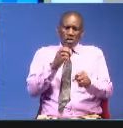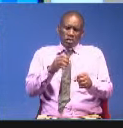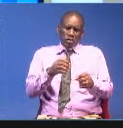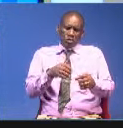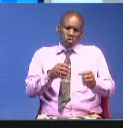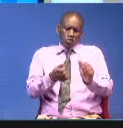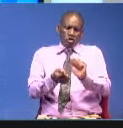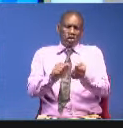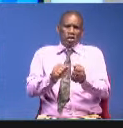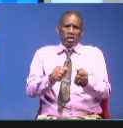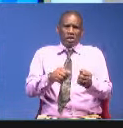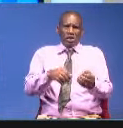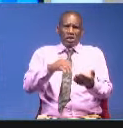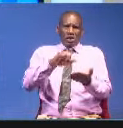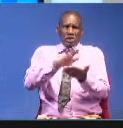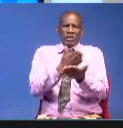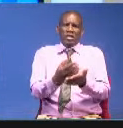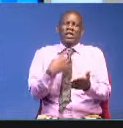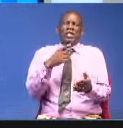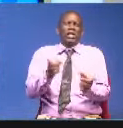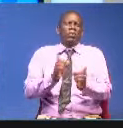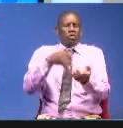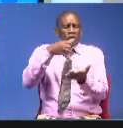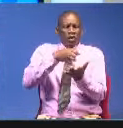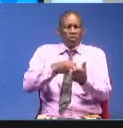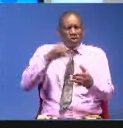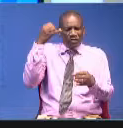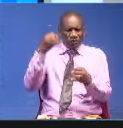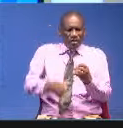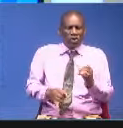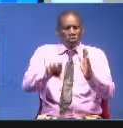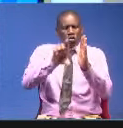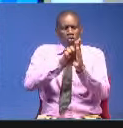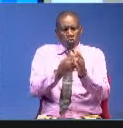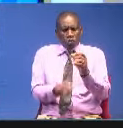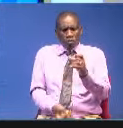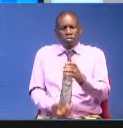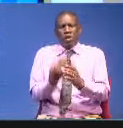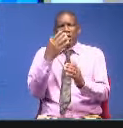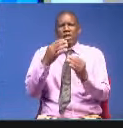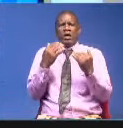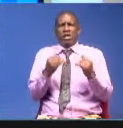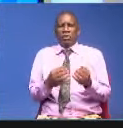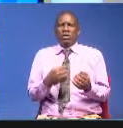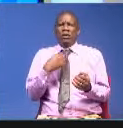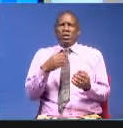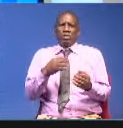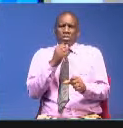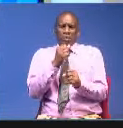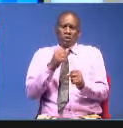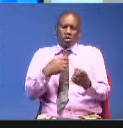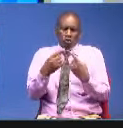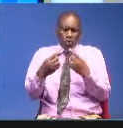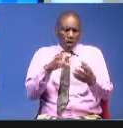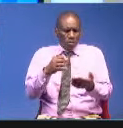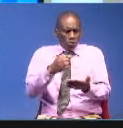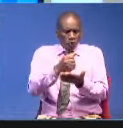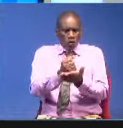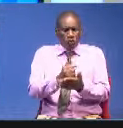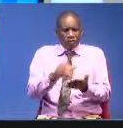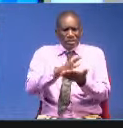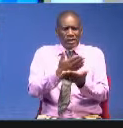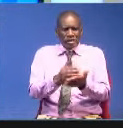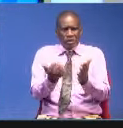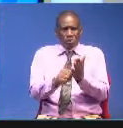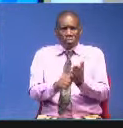were not involved when the final legislation was drawn, further protracting the coffee sector woes. The Coffee Bill 2023,